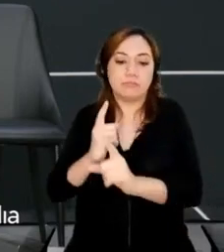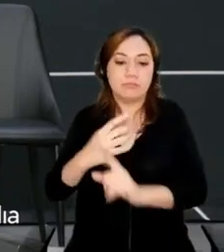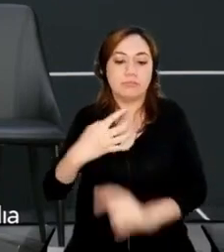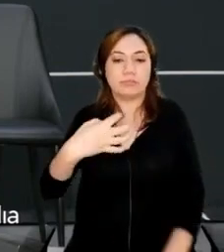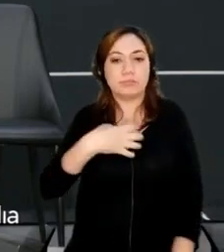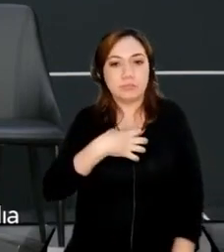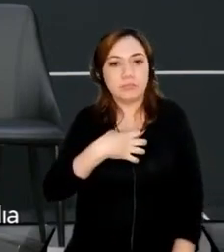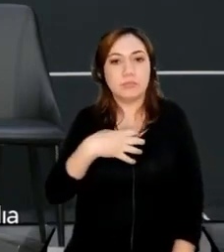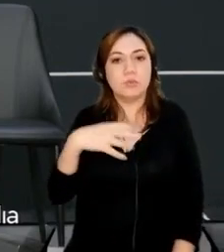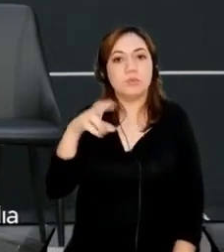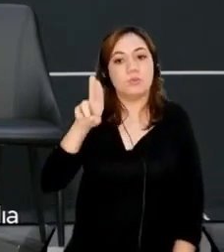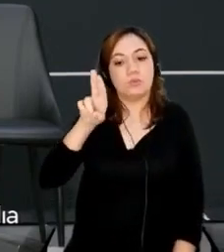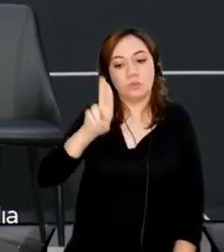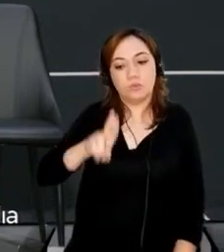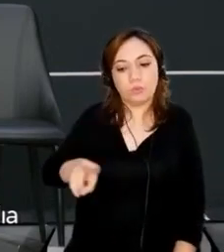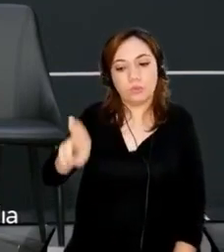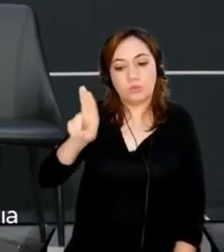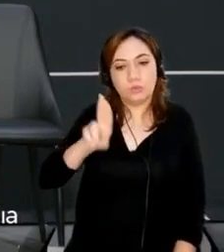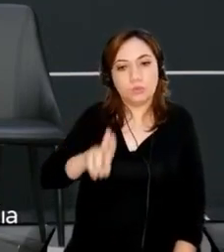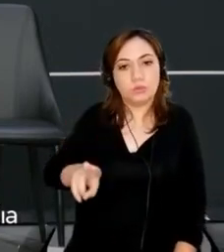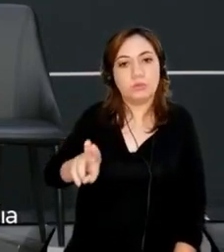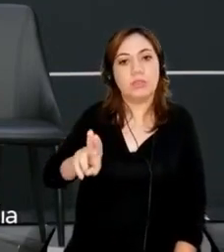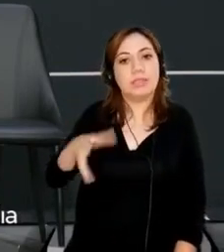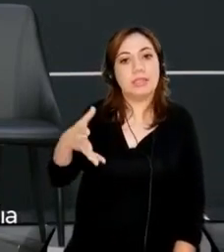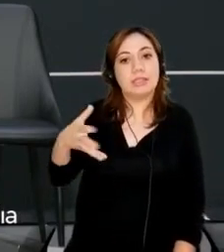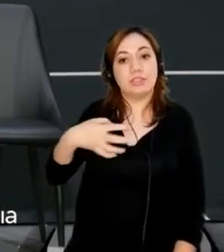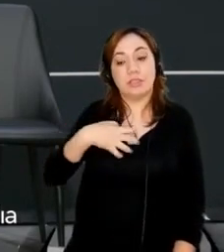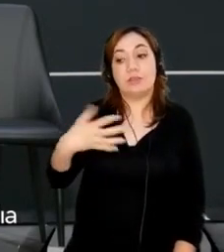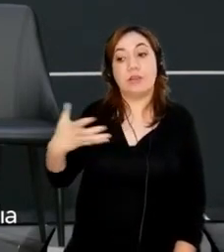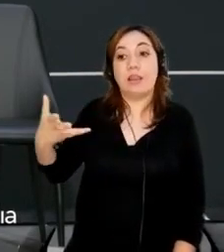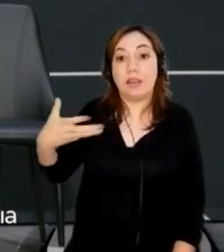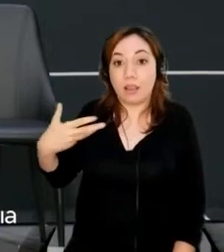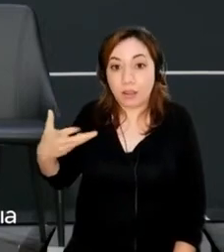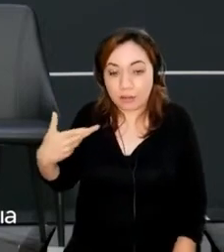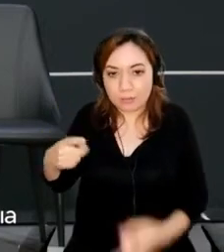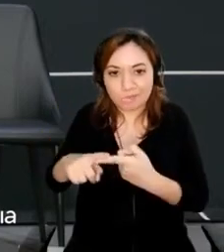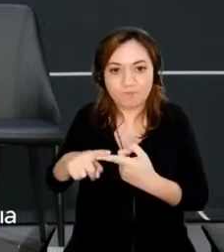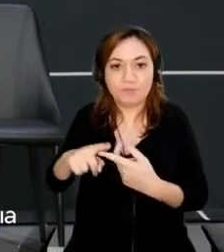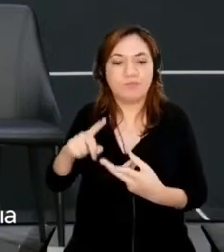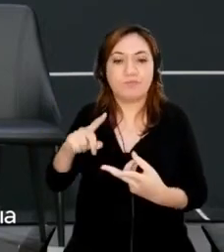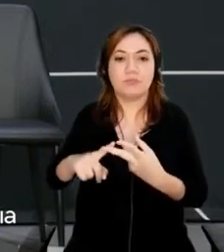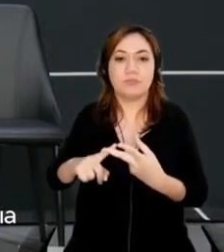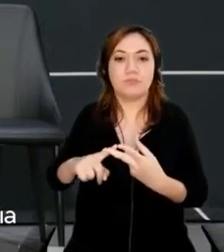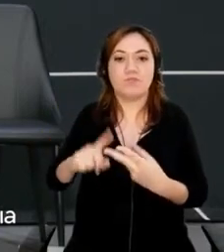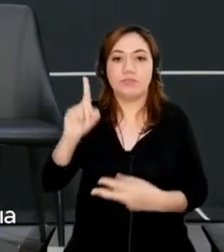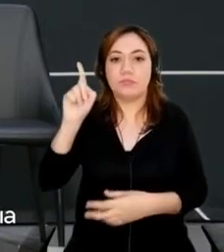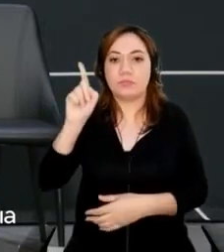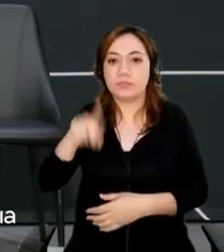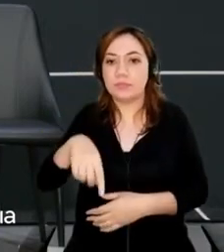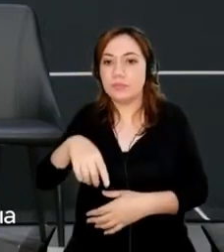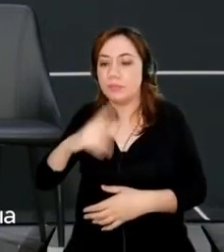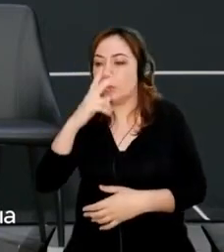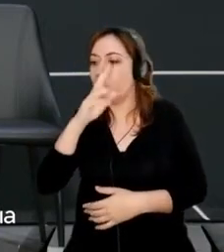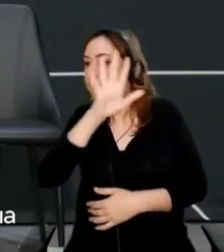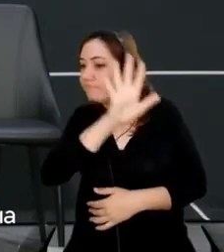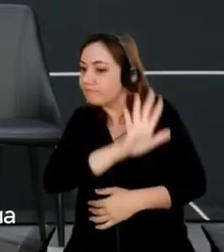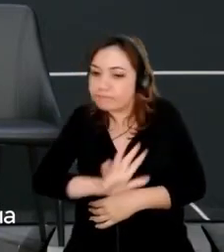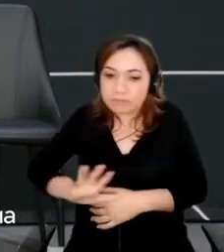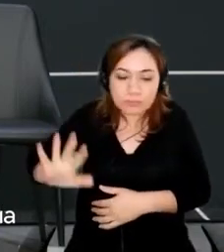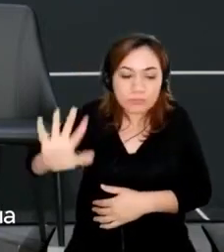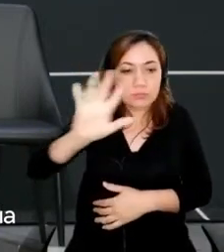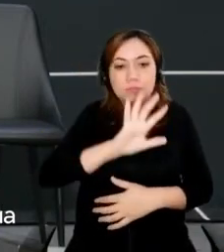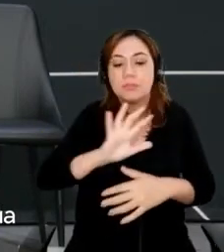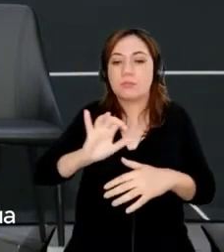it agilely, to make it part of an overall data strategy that culminates